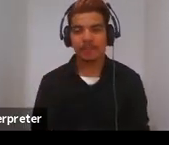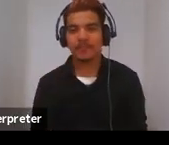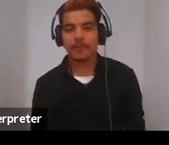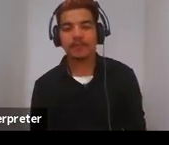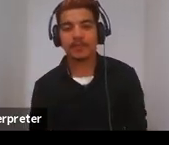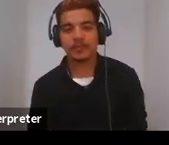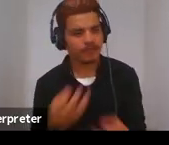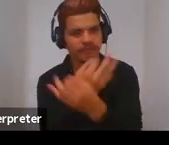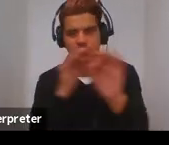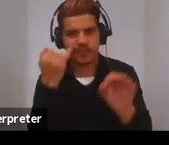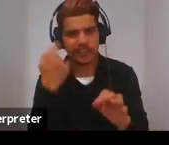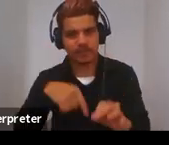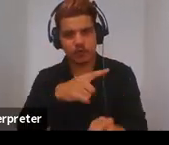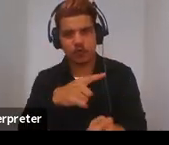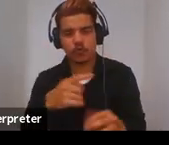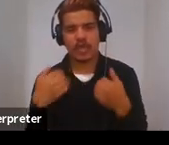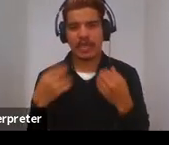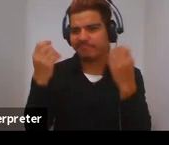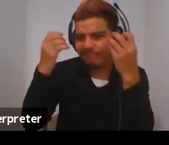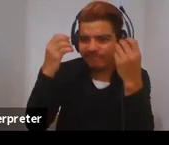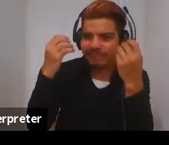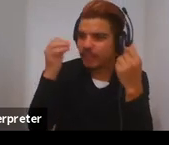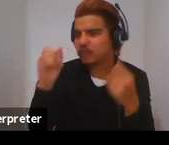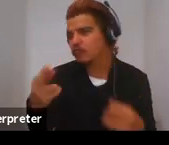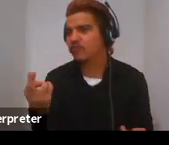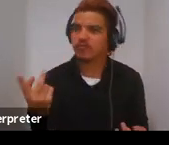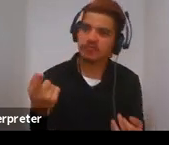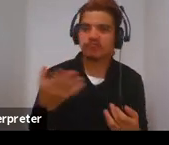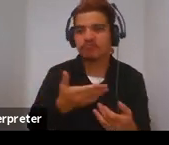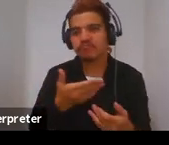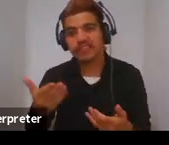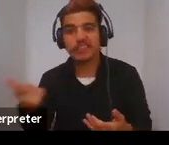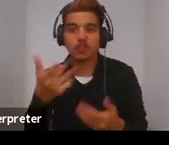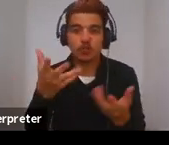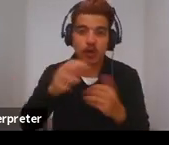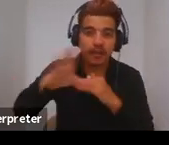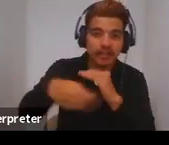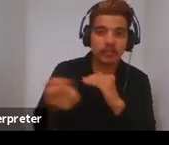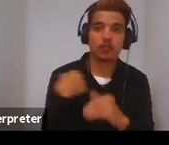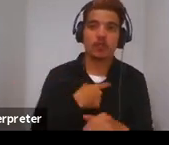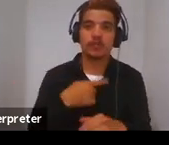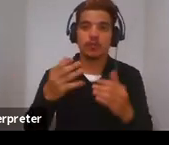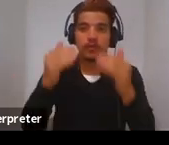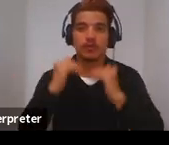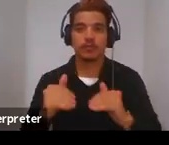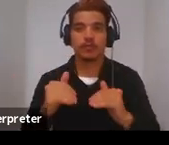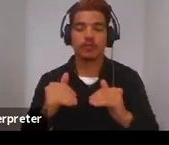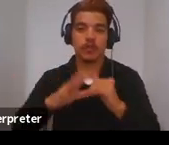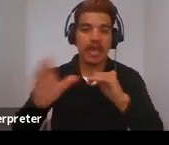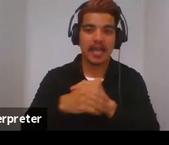Just feel free if you have any thoughts or pieces that you want to add as we move forward to add to the